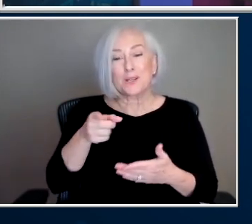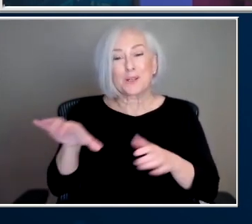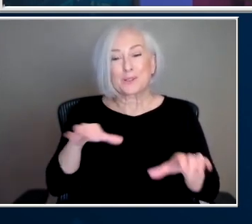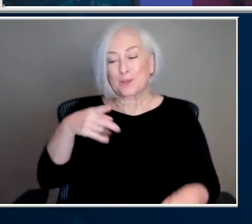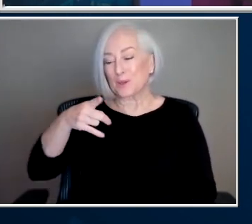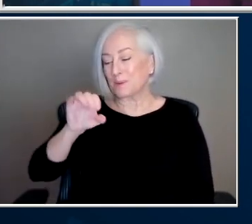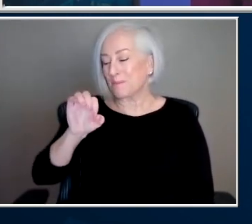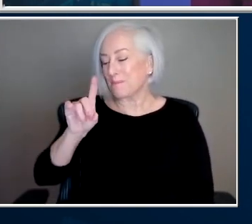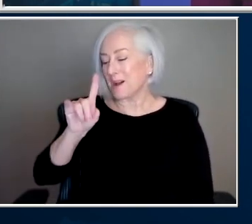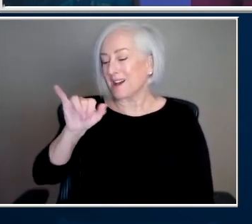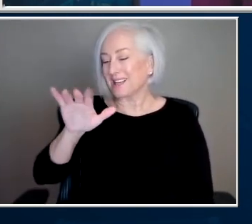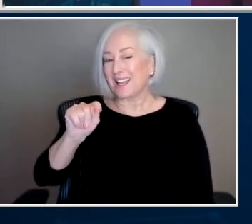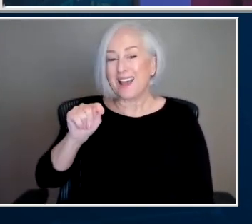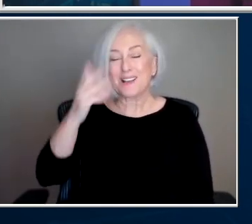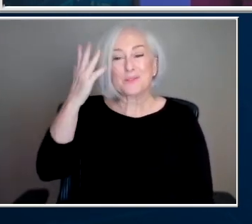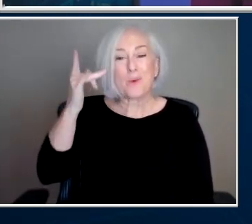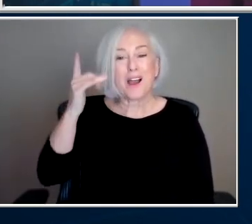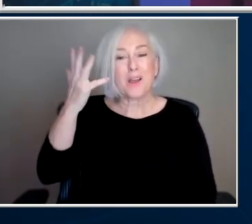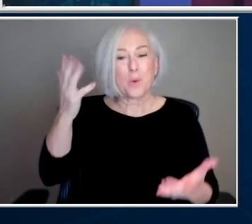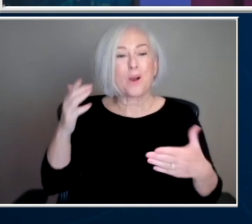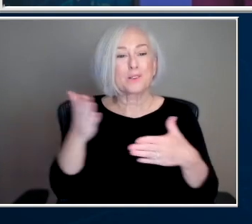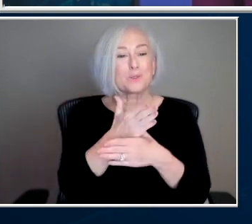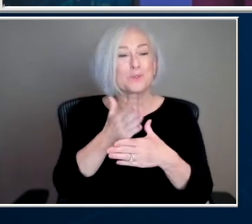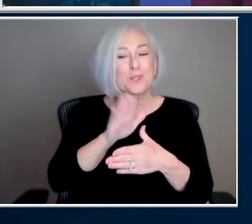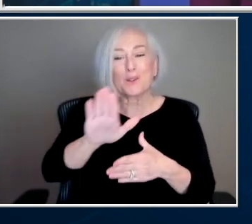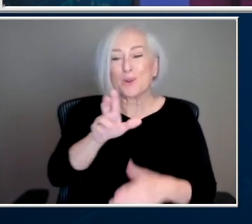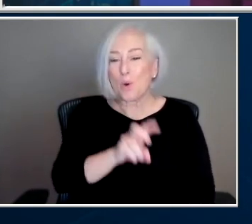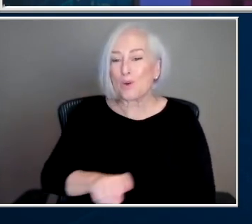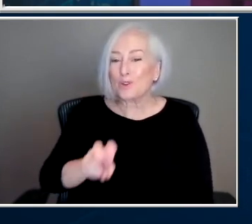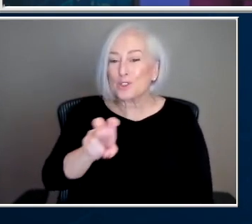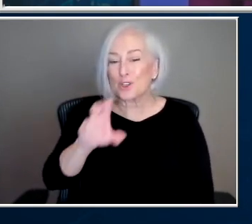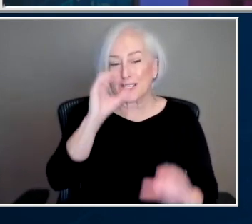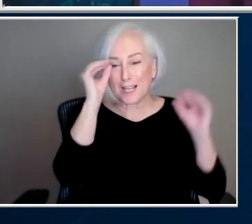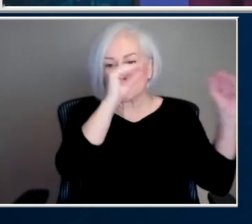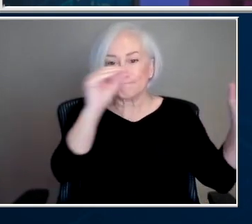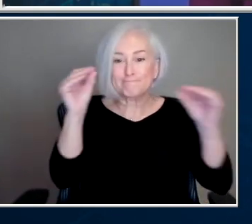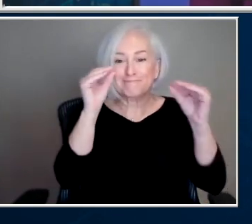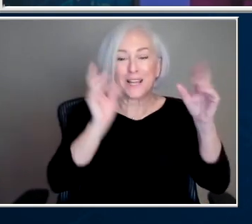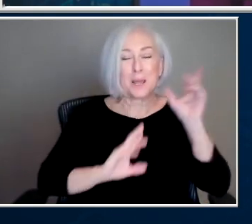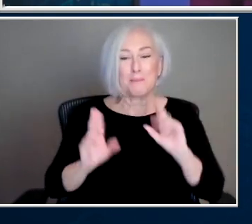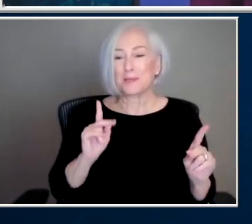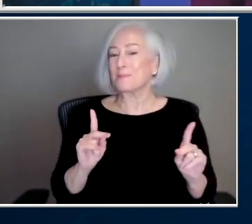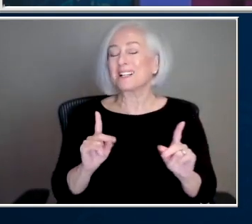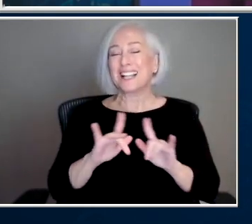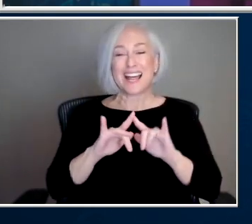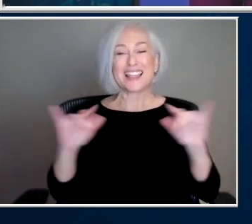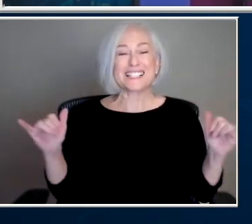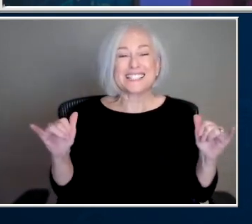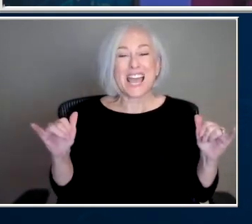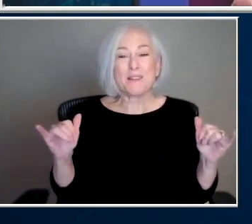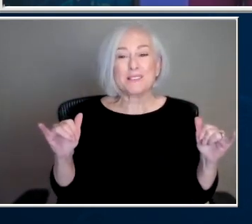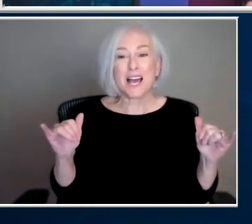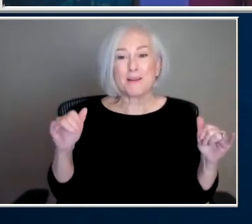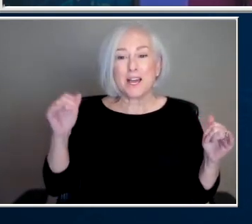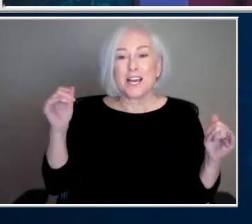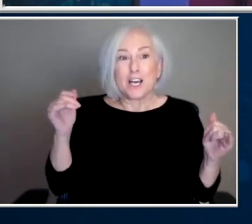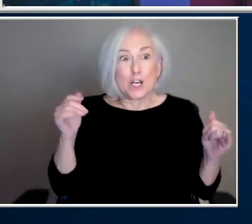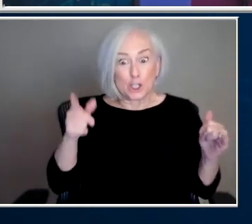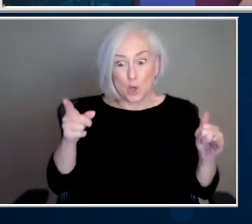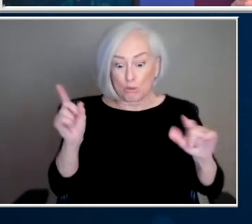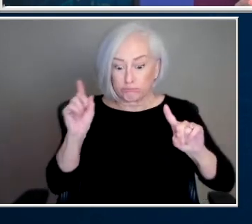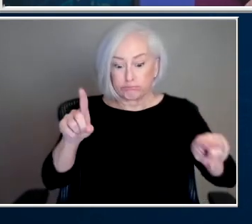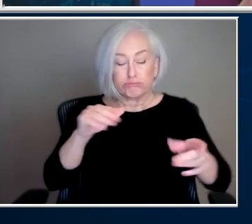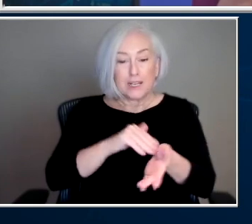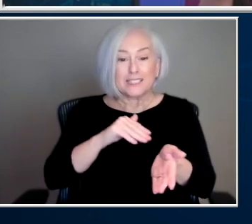want to share your journey and educate the public. You're also, you're juggling a lot of things right now because you're at a doctor's appointment for your son.